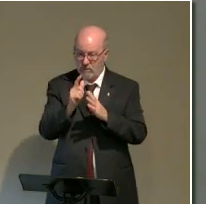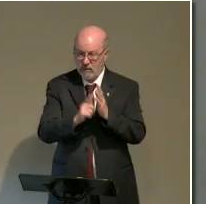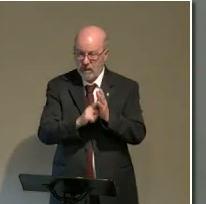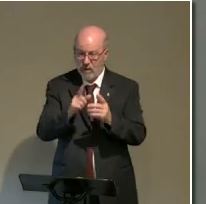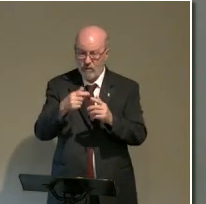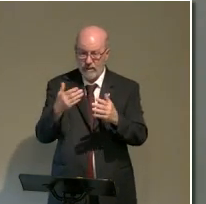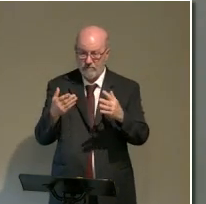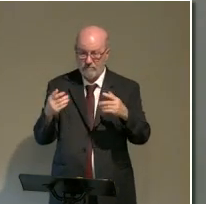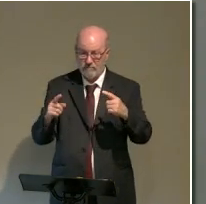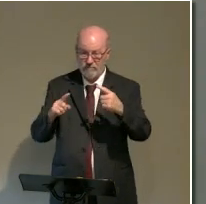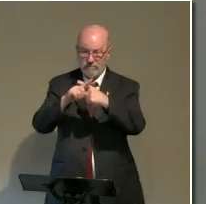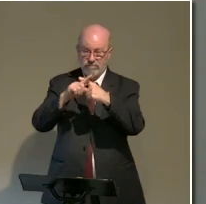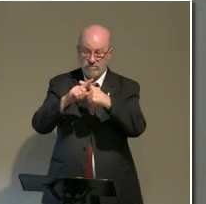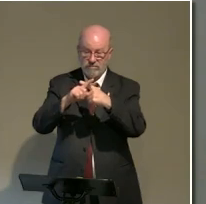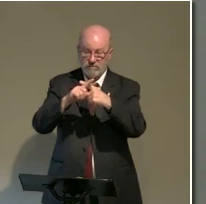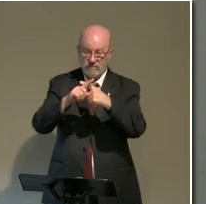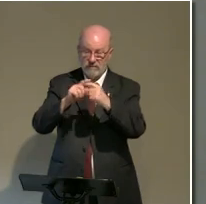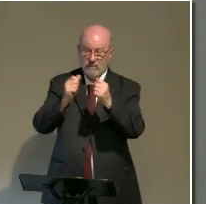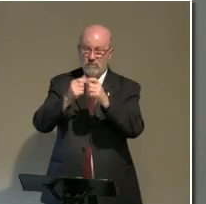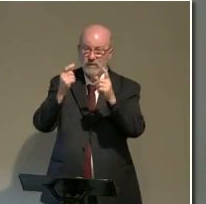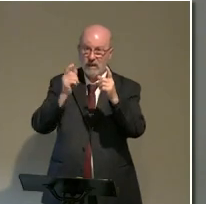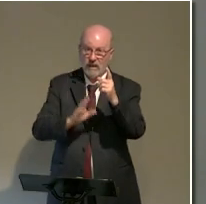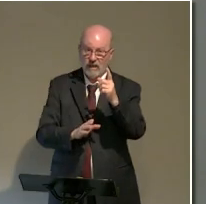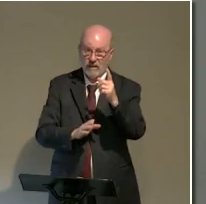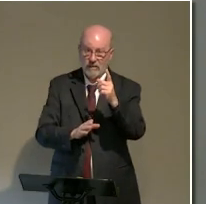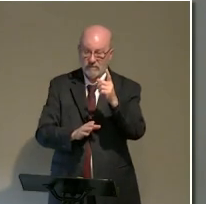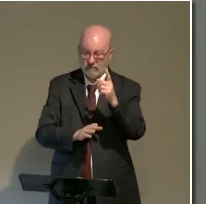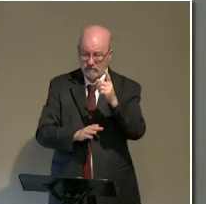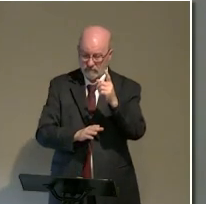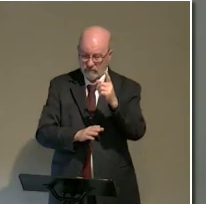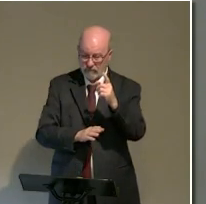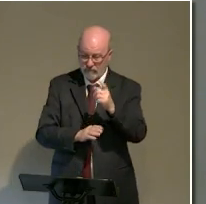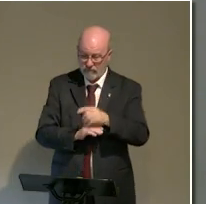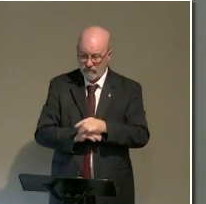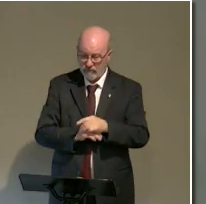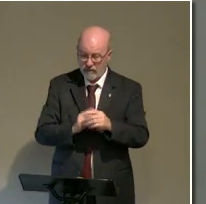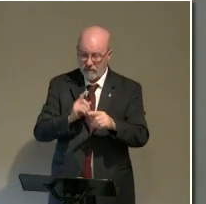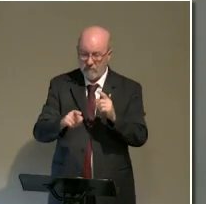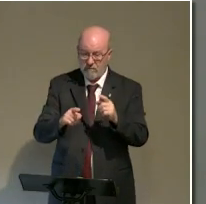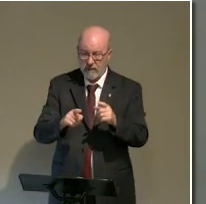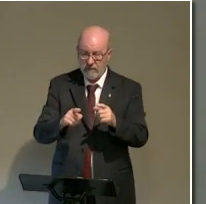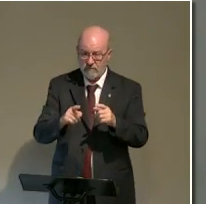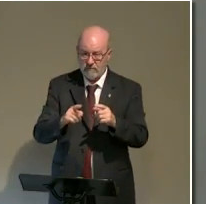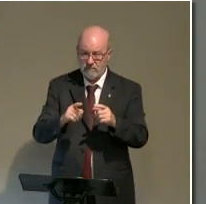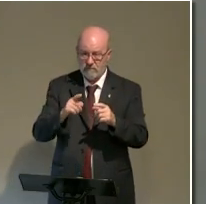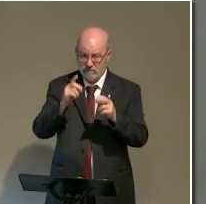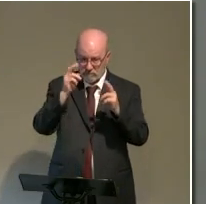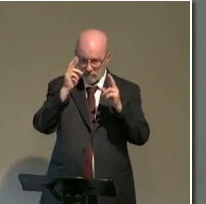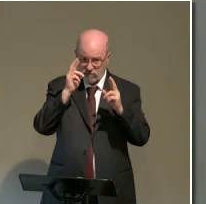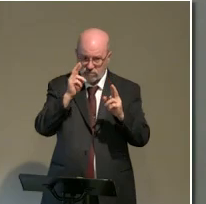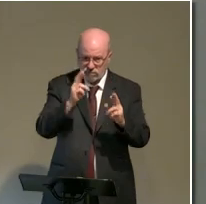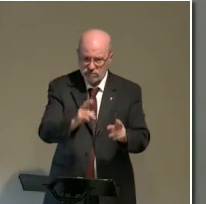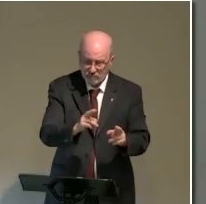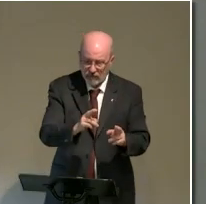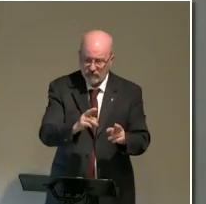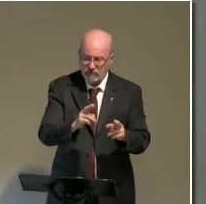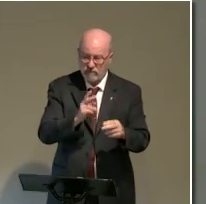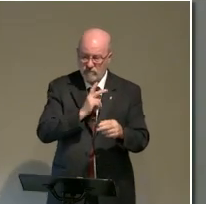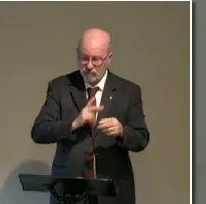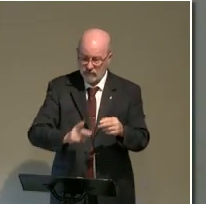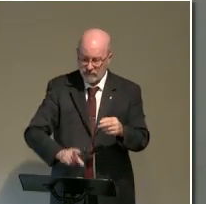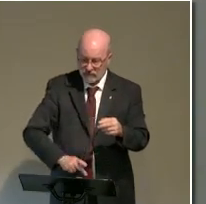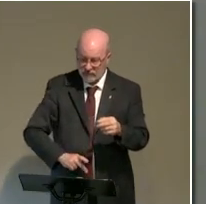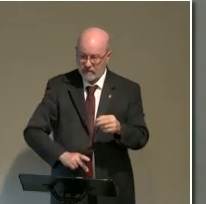it interferes with God. 100%, they're right. But he does have respect